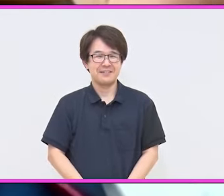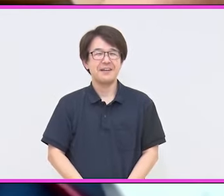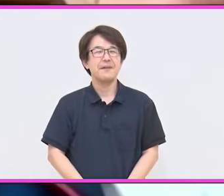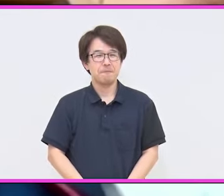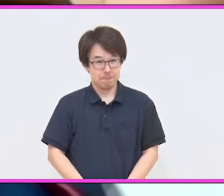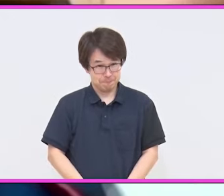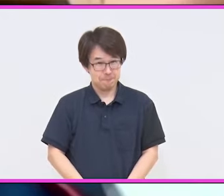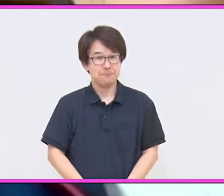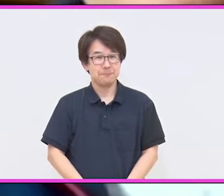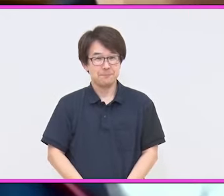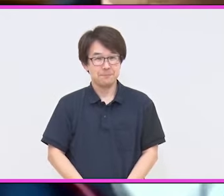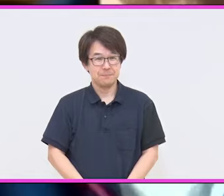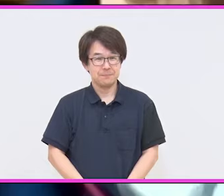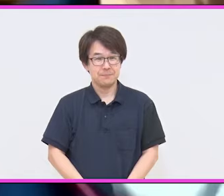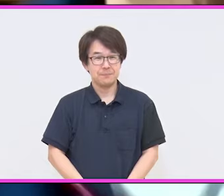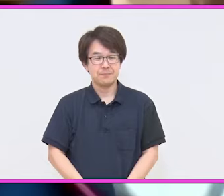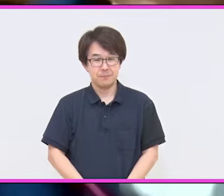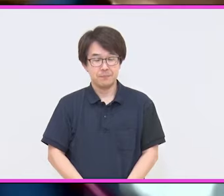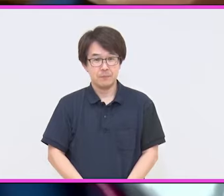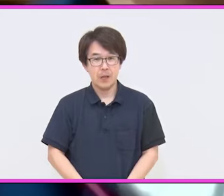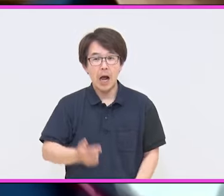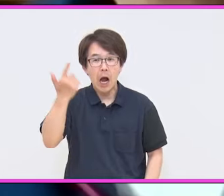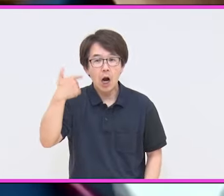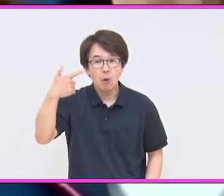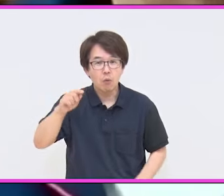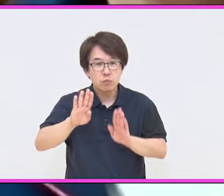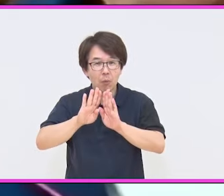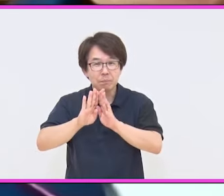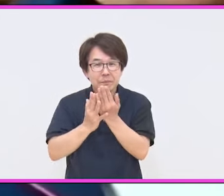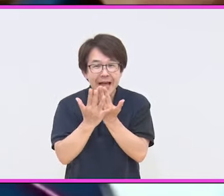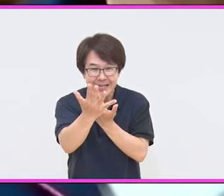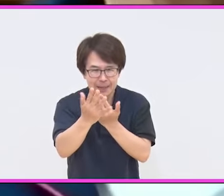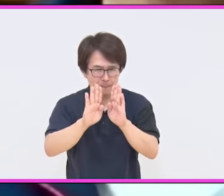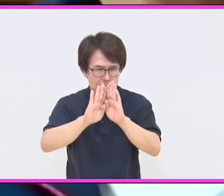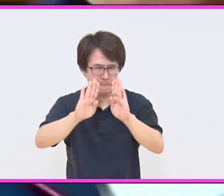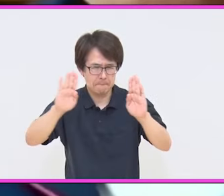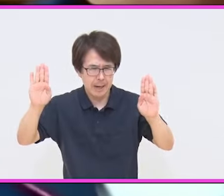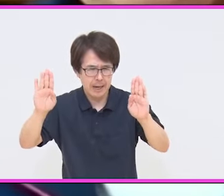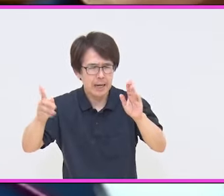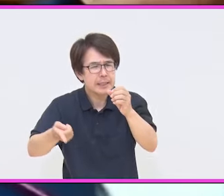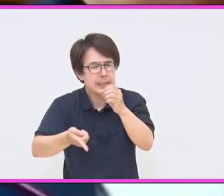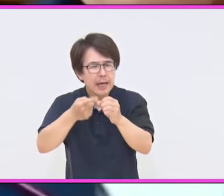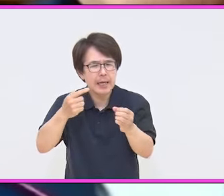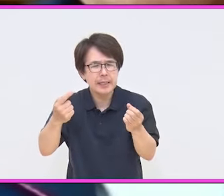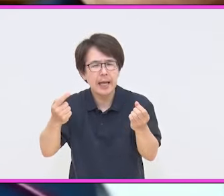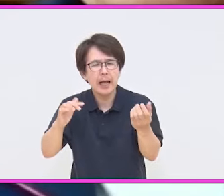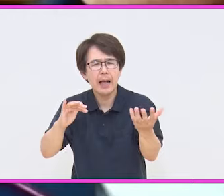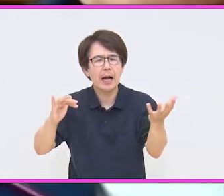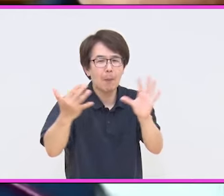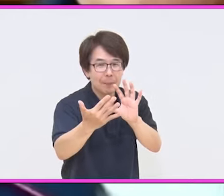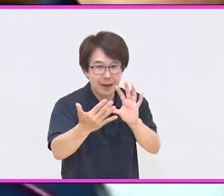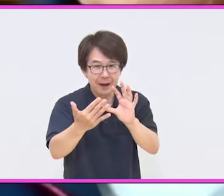It was, I think what made, there were several things that made a difference with